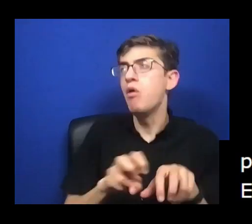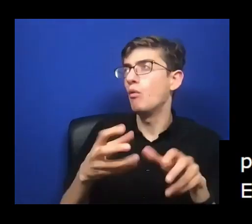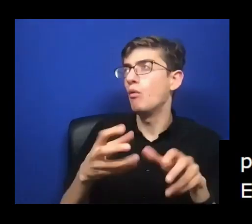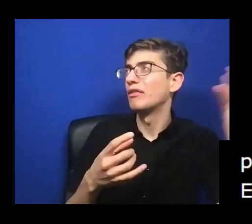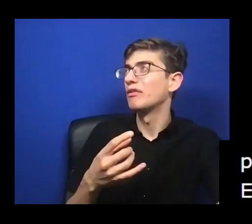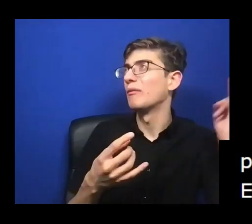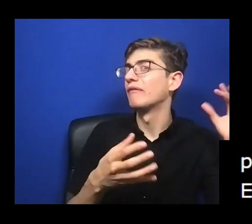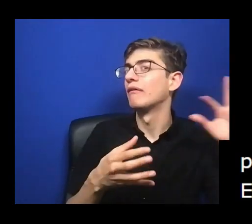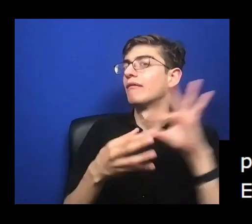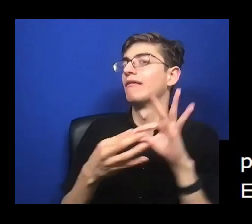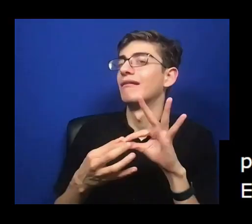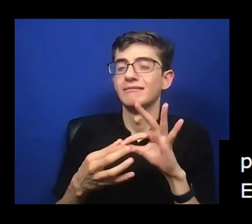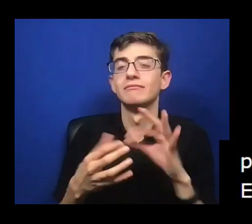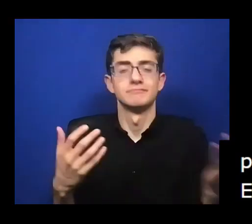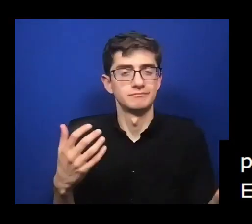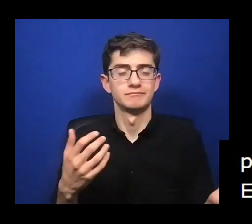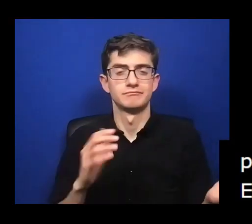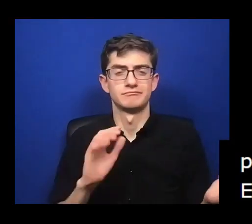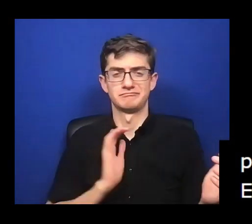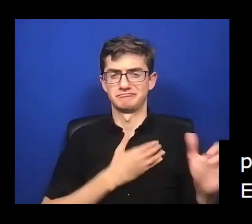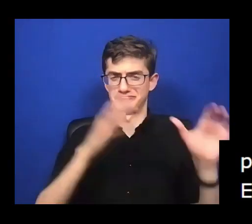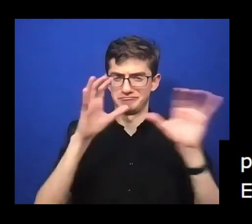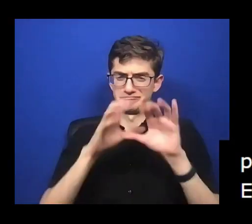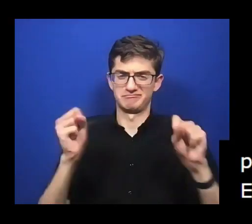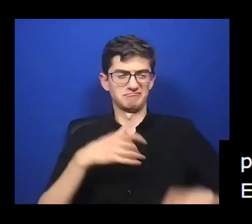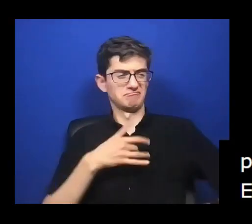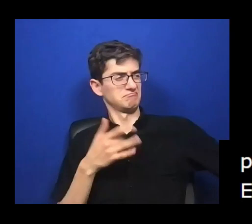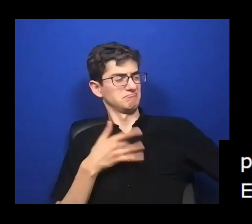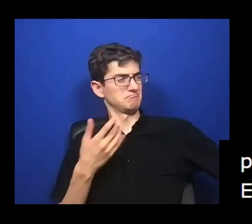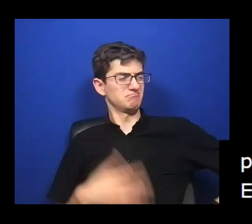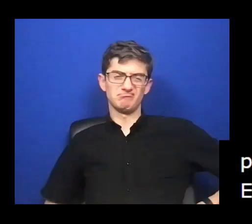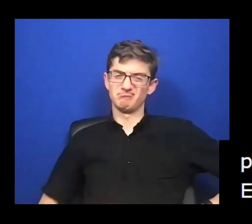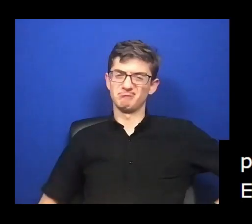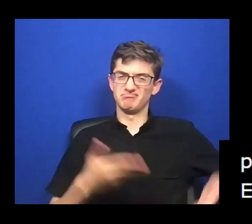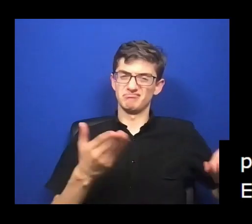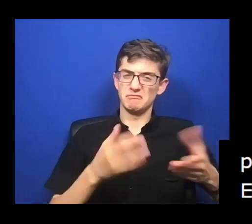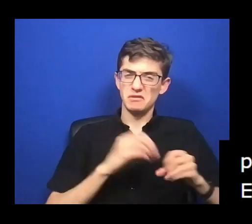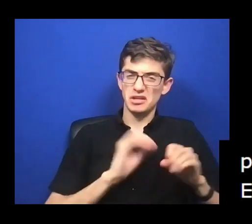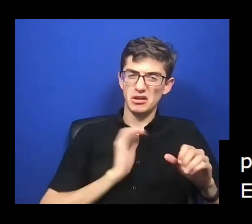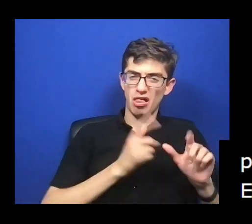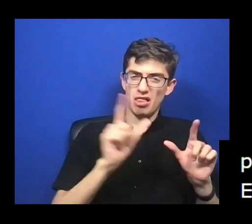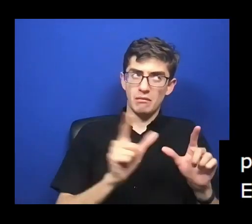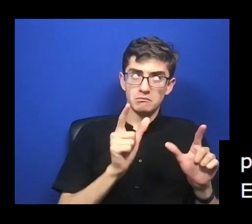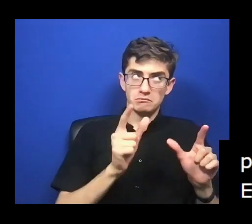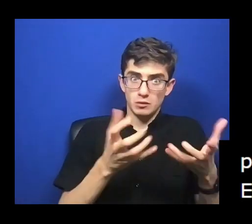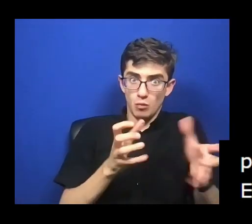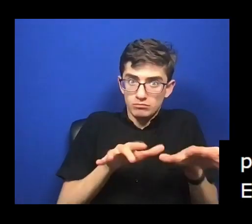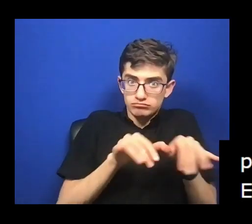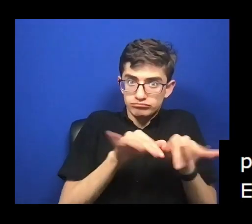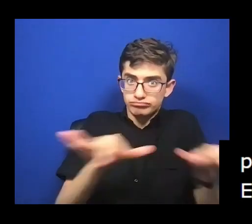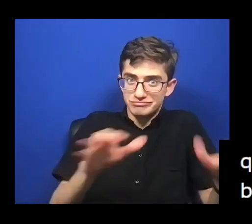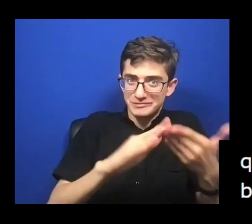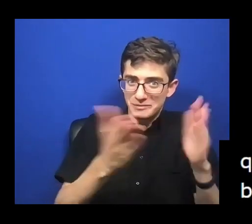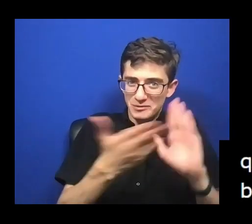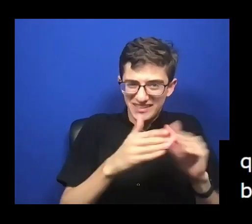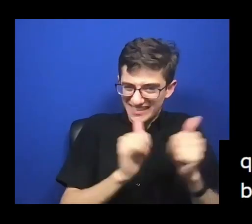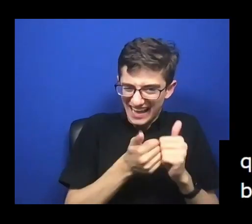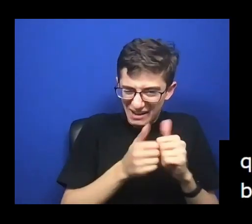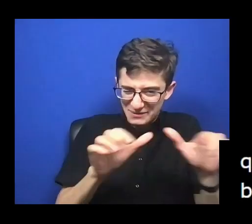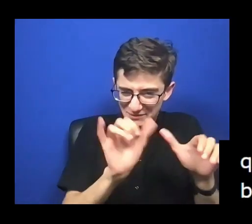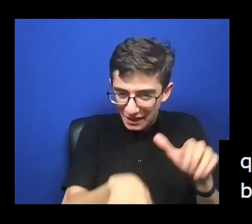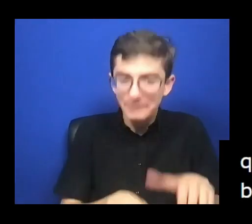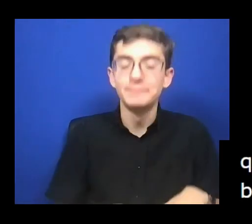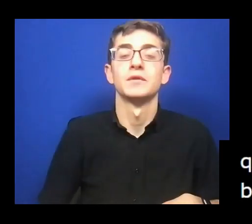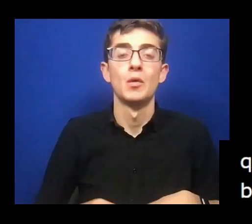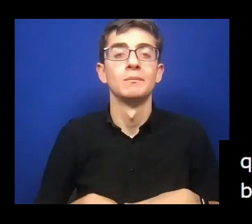do we get the service that we provide in our libraries further out into the communities? And so I was having a conversation